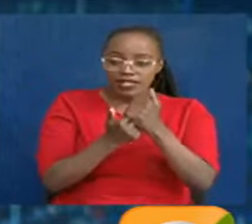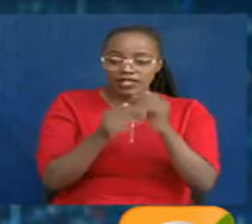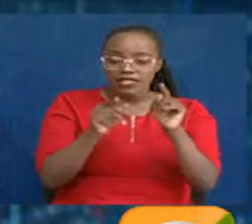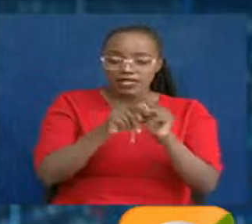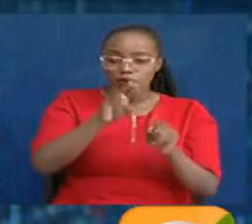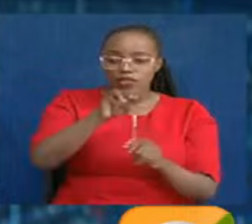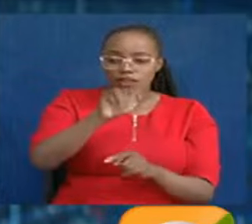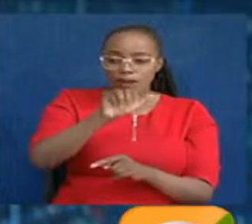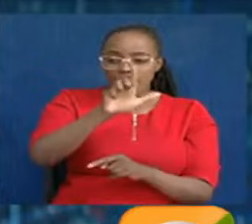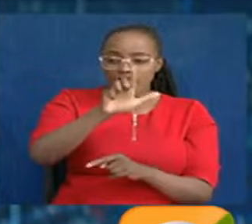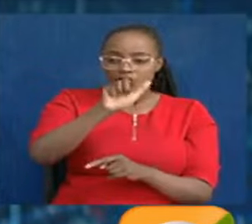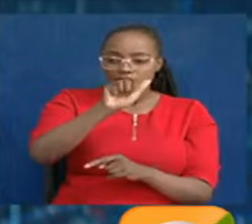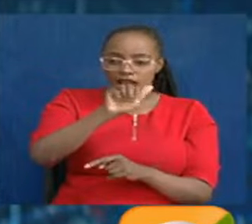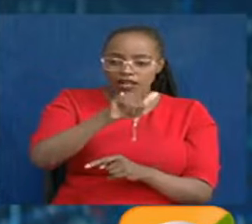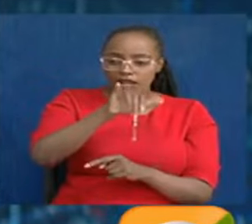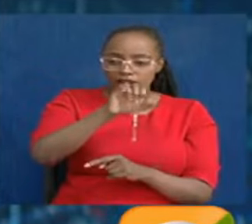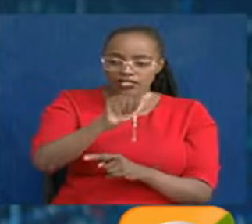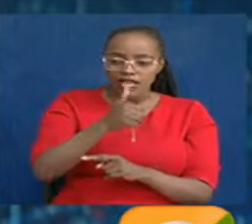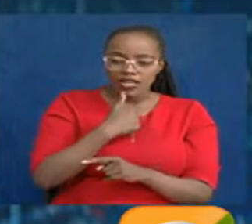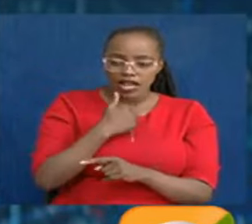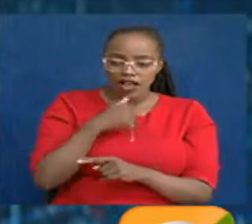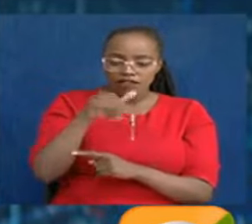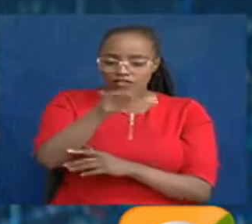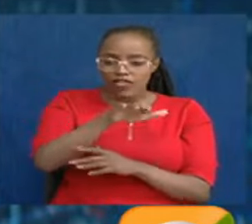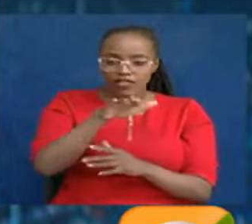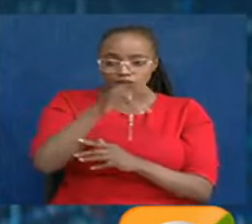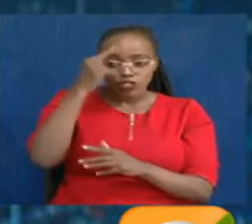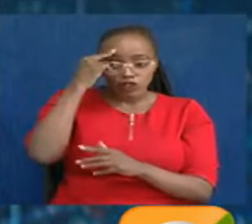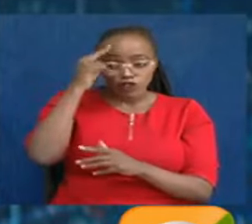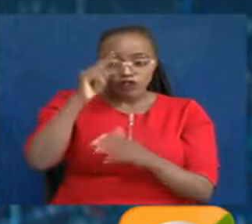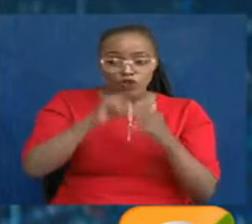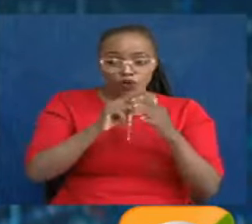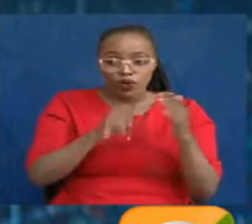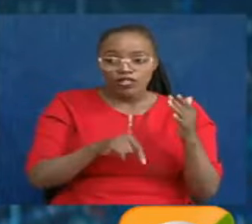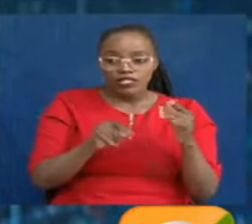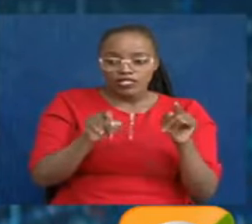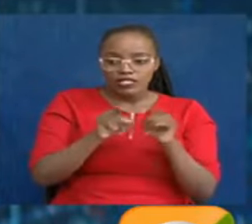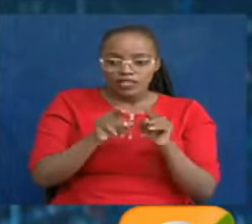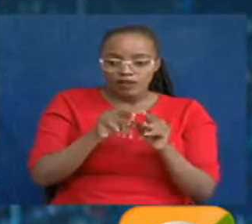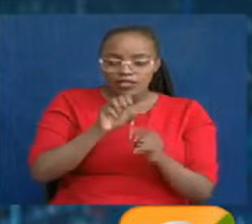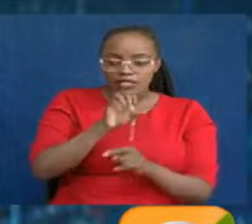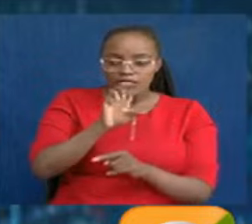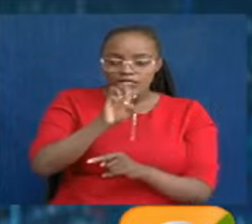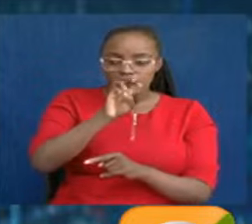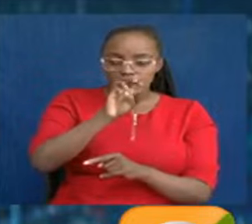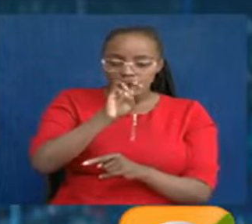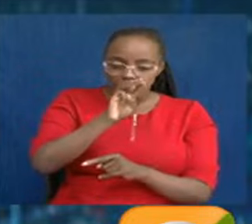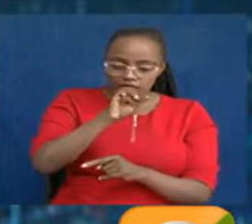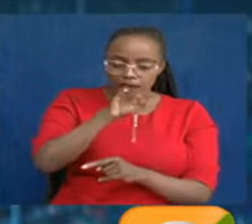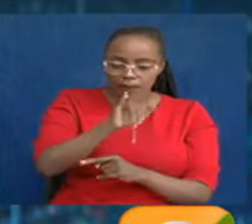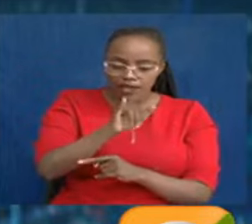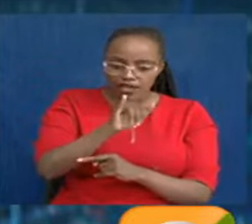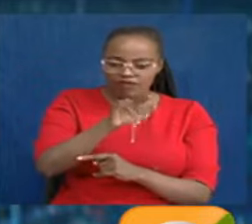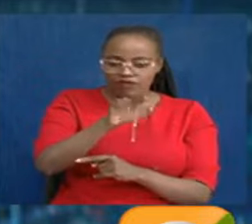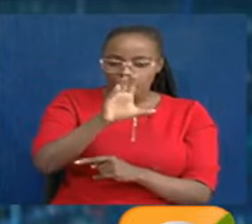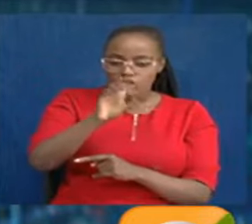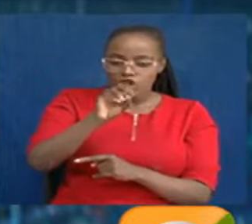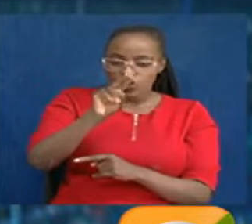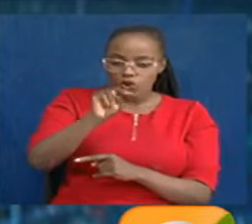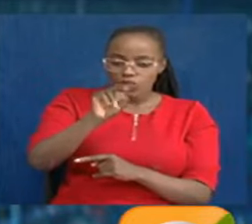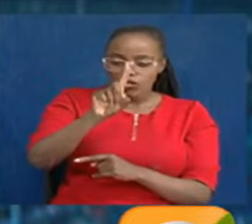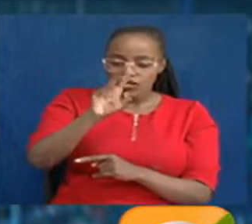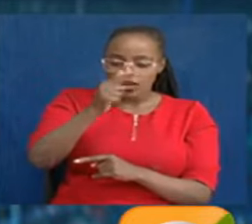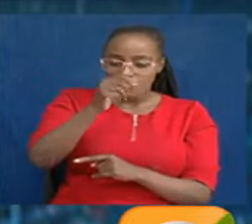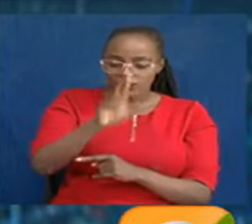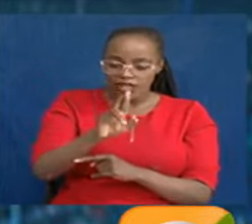Malaysia, Kenya could enter into a premium space of semiconductor manufacturing, which will completely change